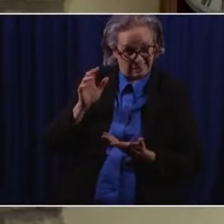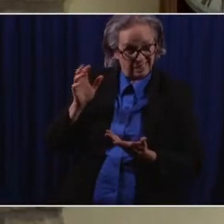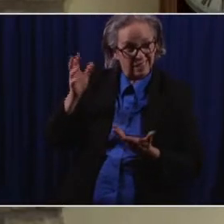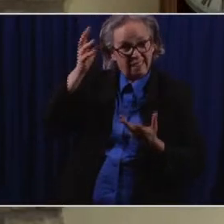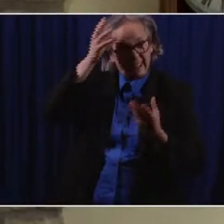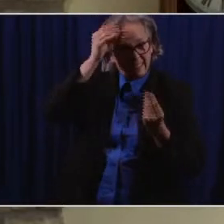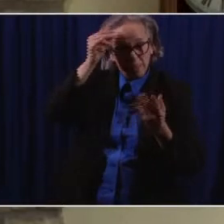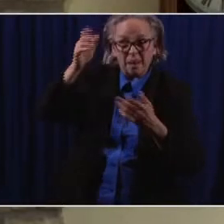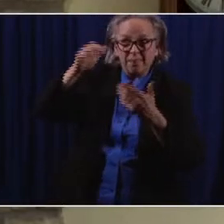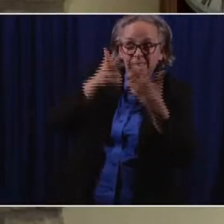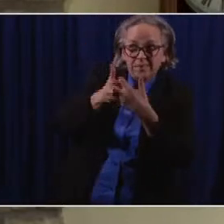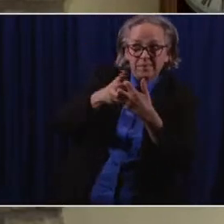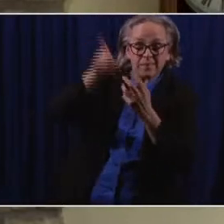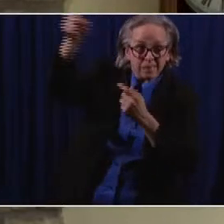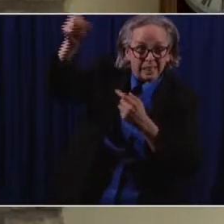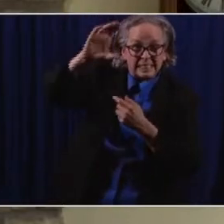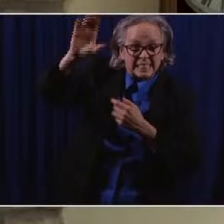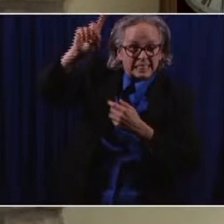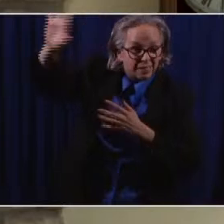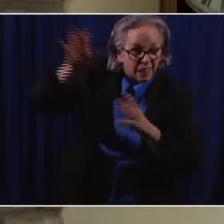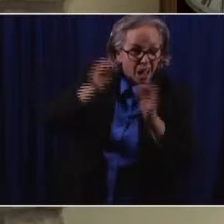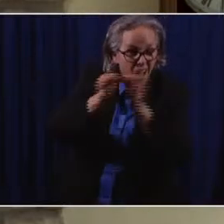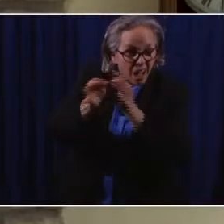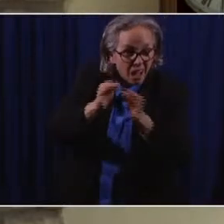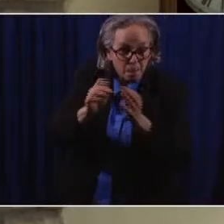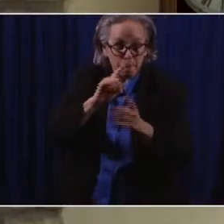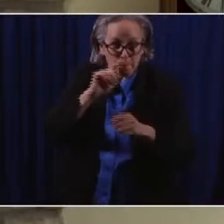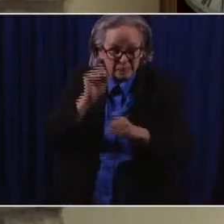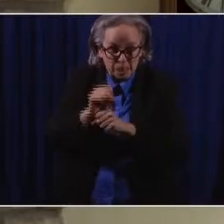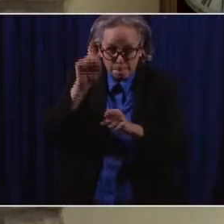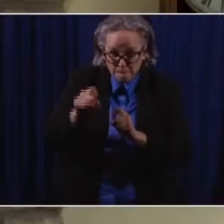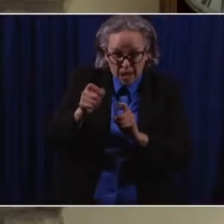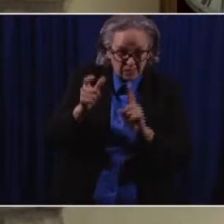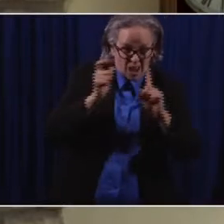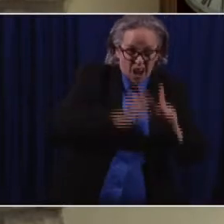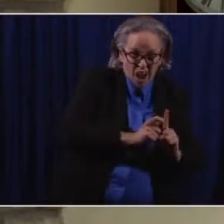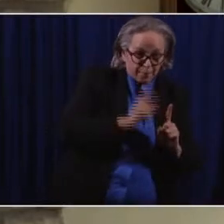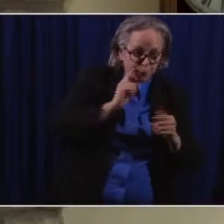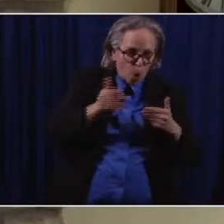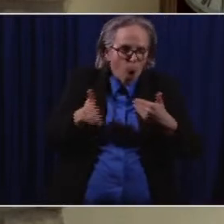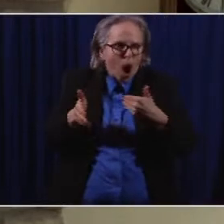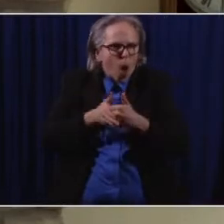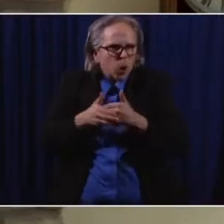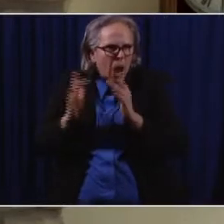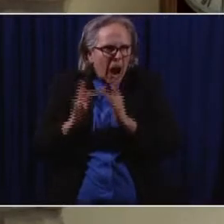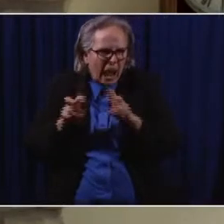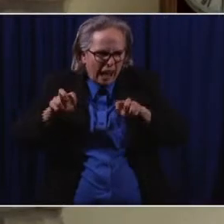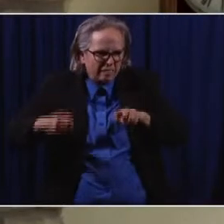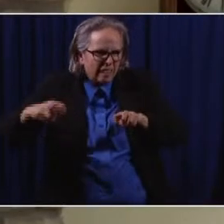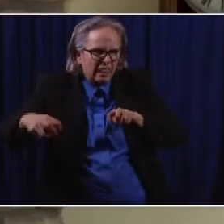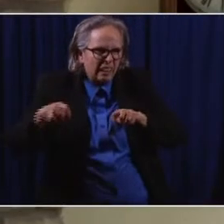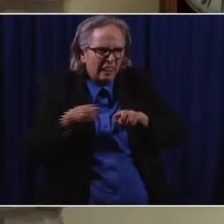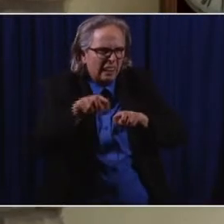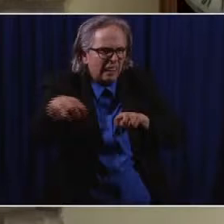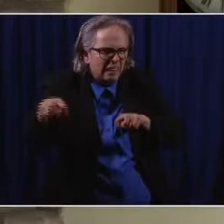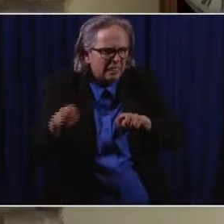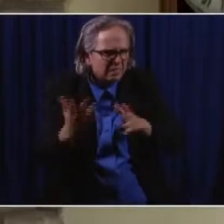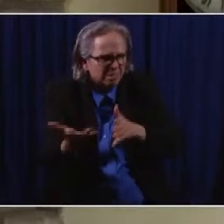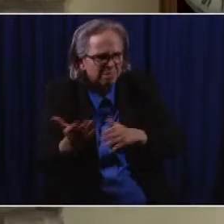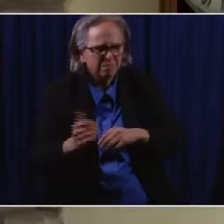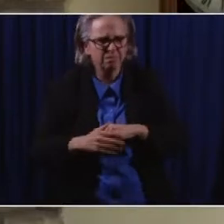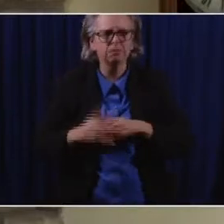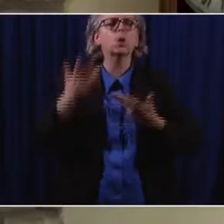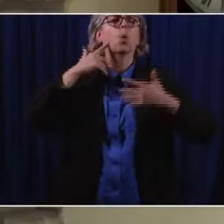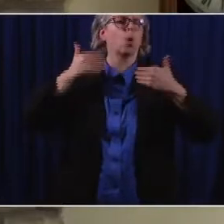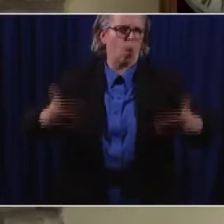follow them with very frequent strip tests, these new strip tests. So again, we'll have more details